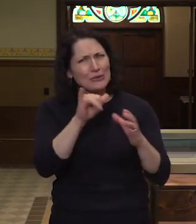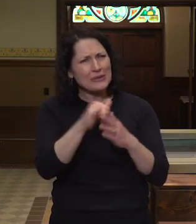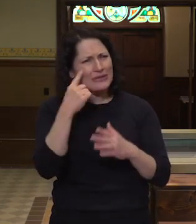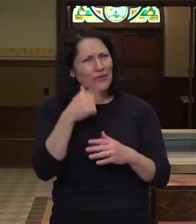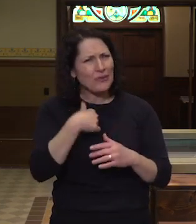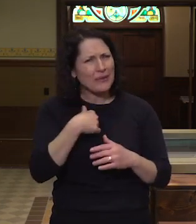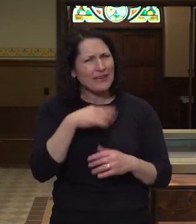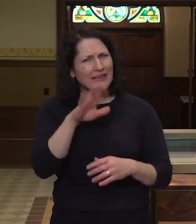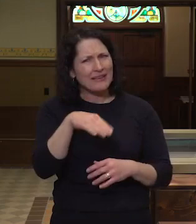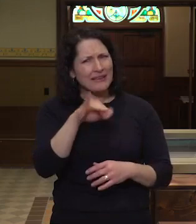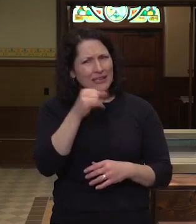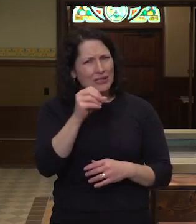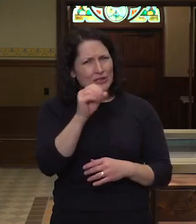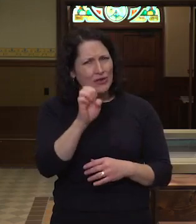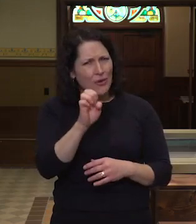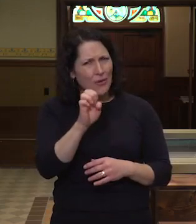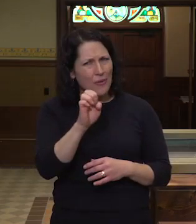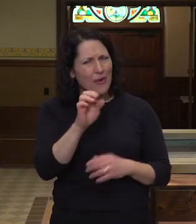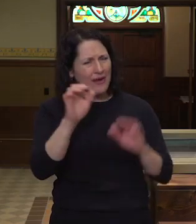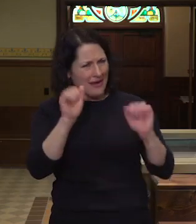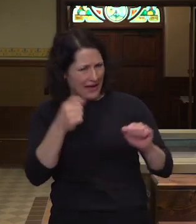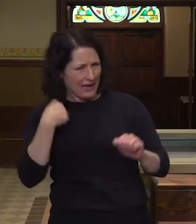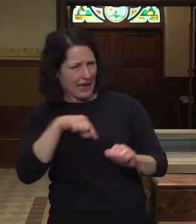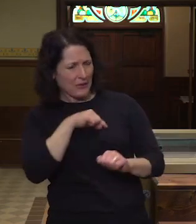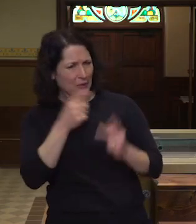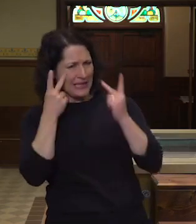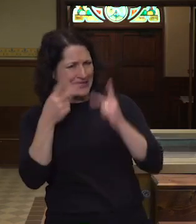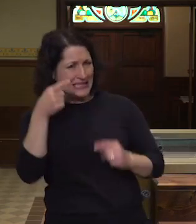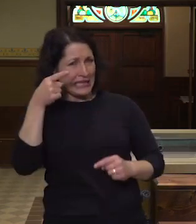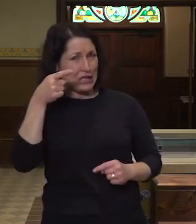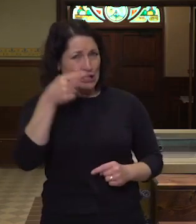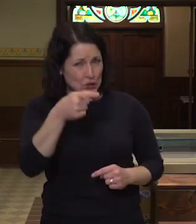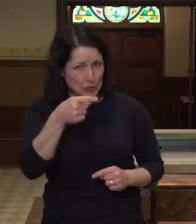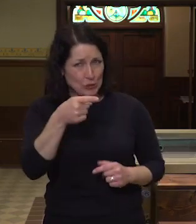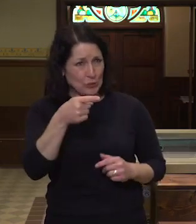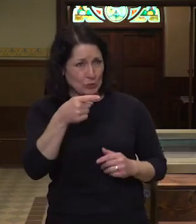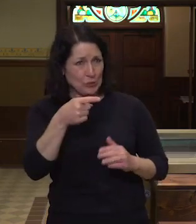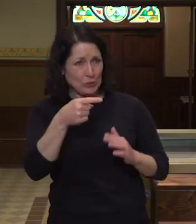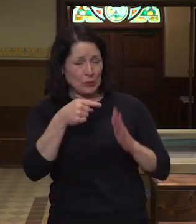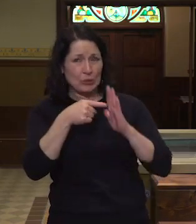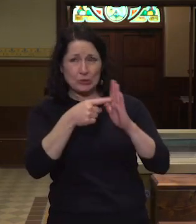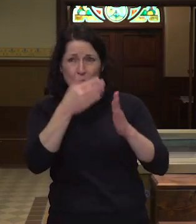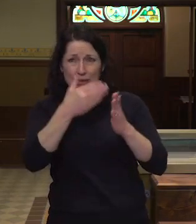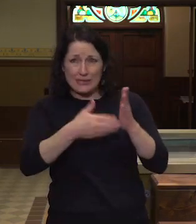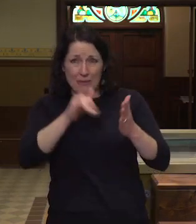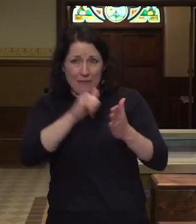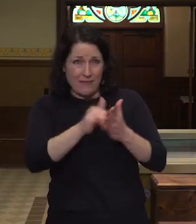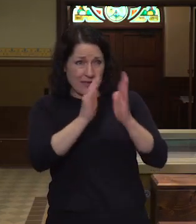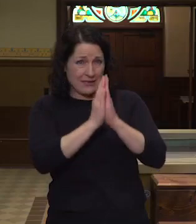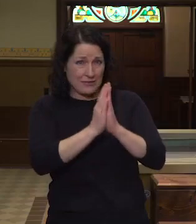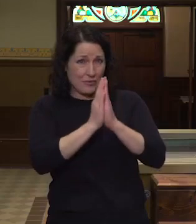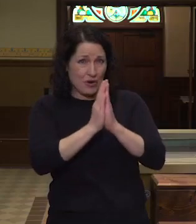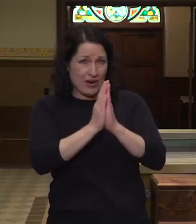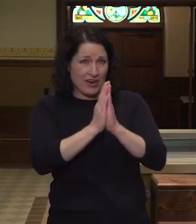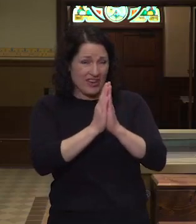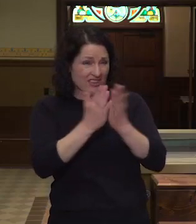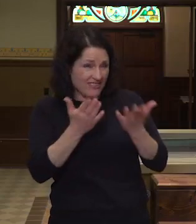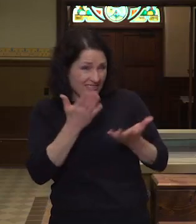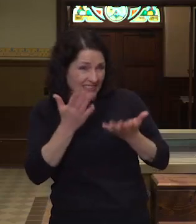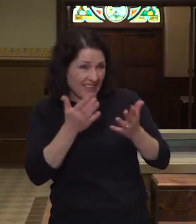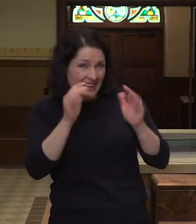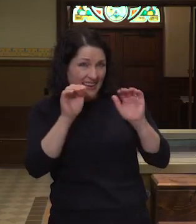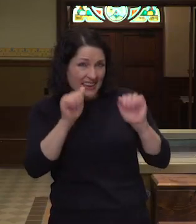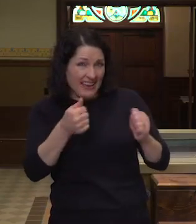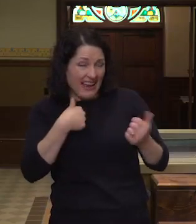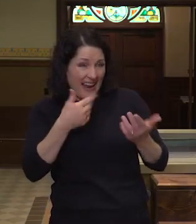so, Joe, can we witness you taking parts of this prayer that Jesus gives to the Father? Can I ask you